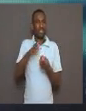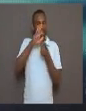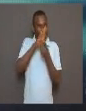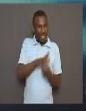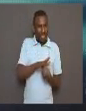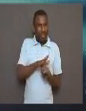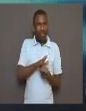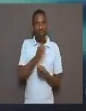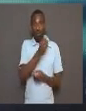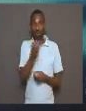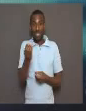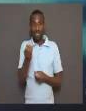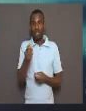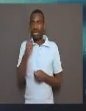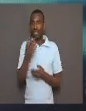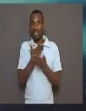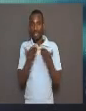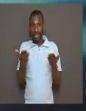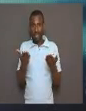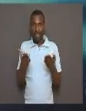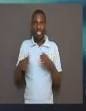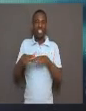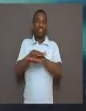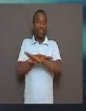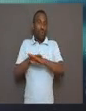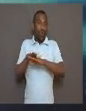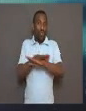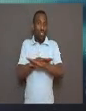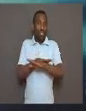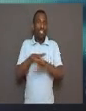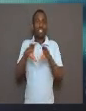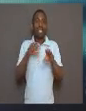an object affects its ability to float.